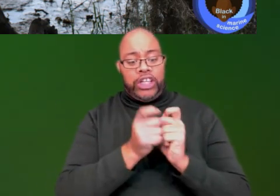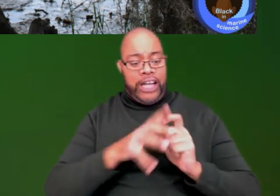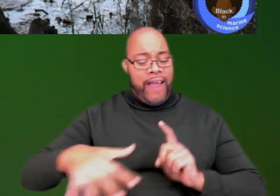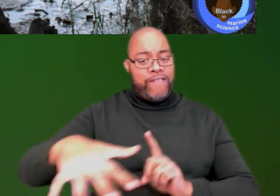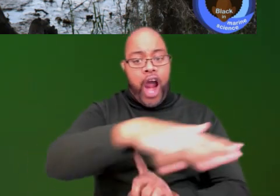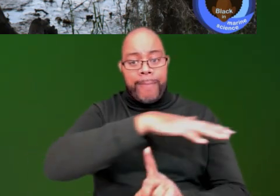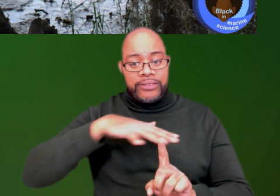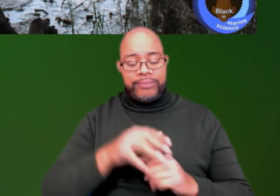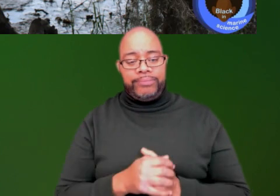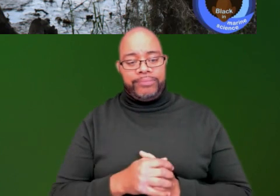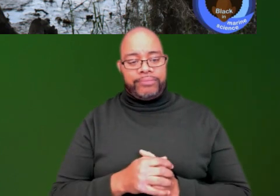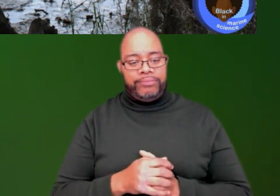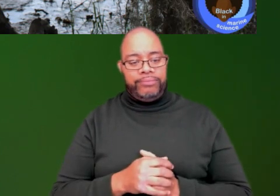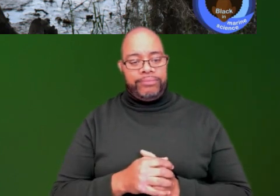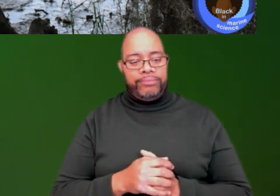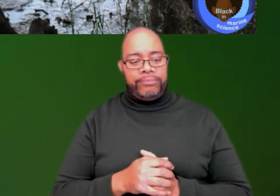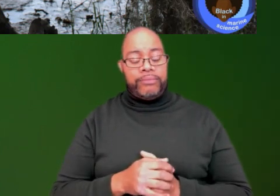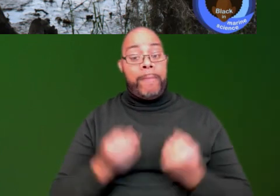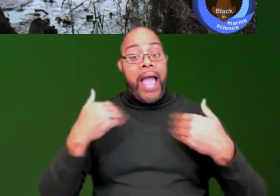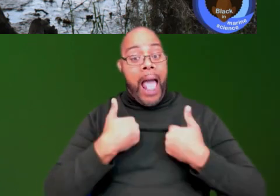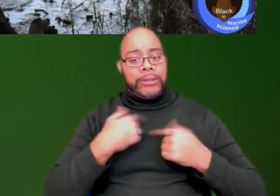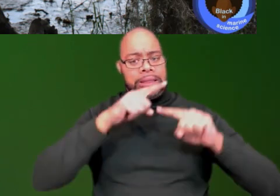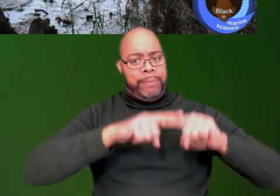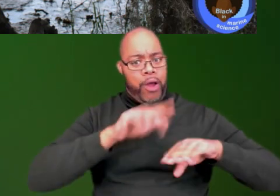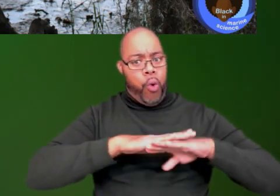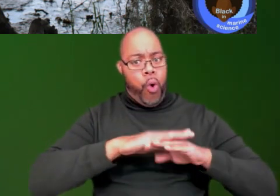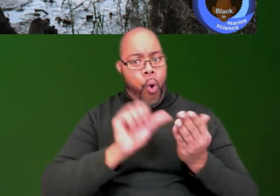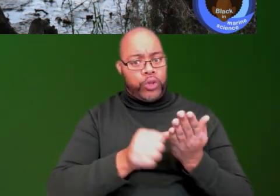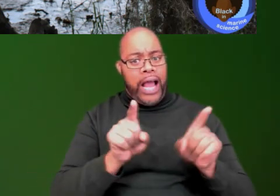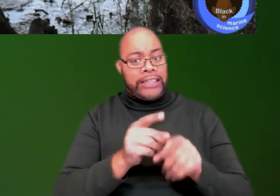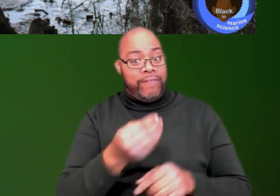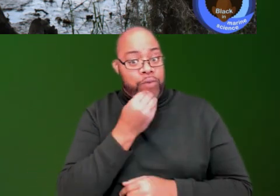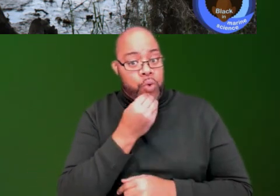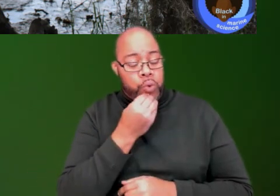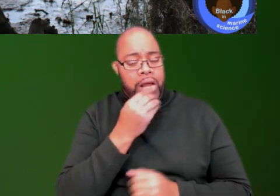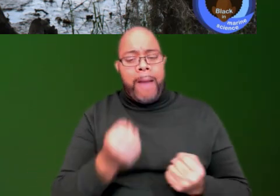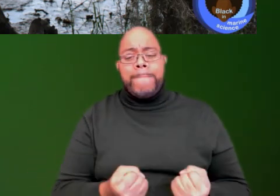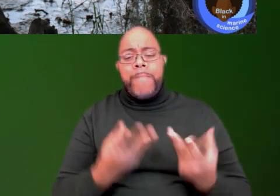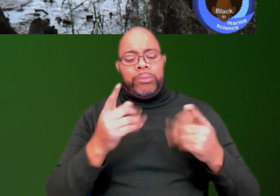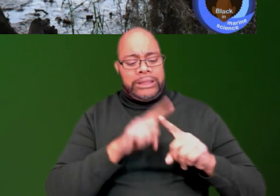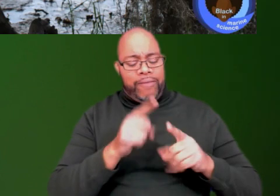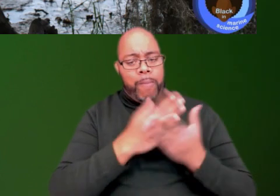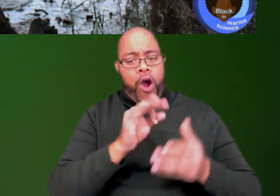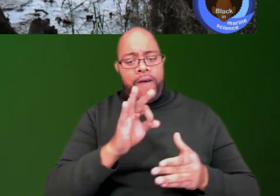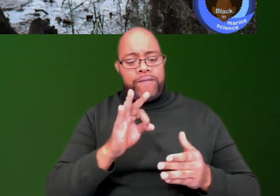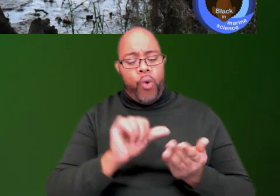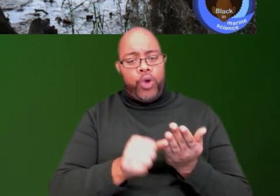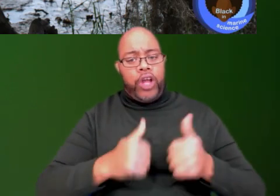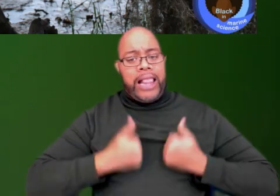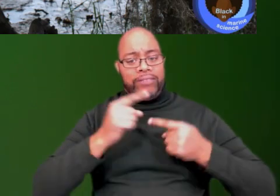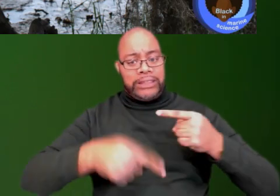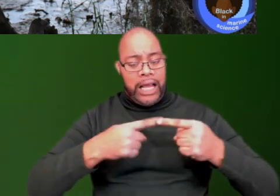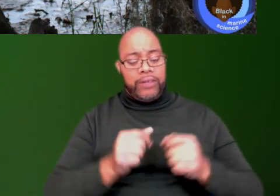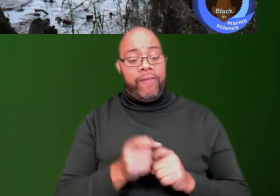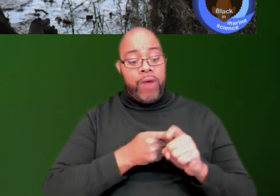around them. Many species depend on oysters as a food source in multiple stages of an oyster's life cycle,